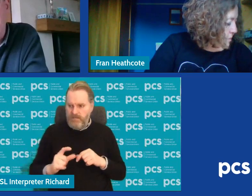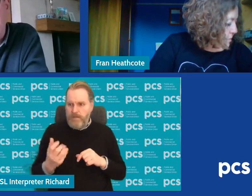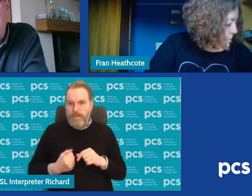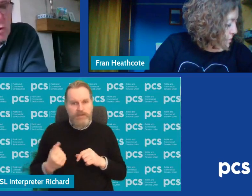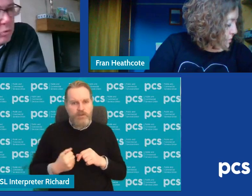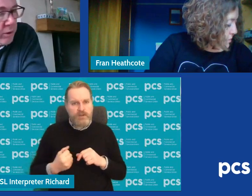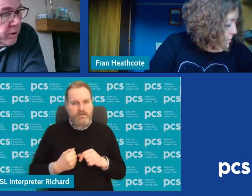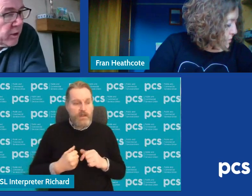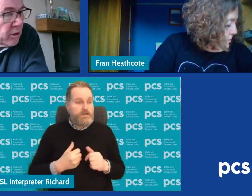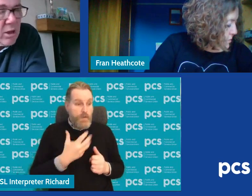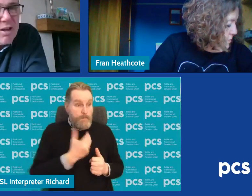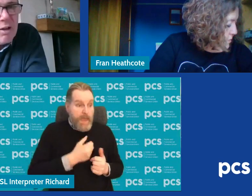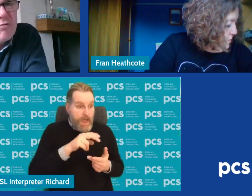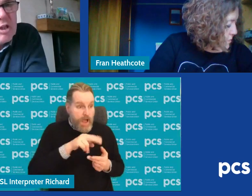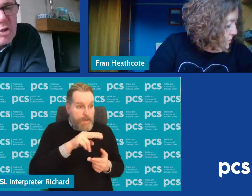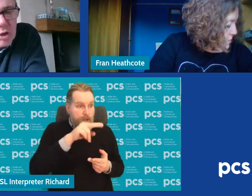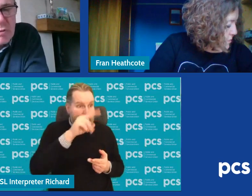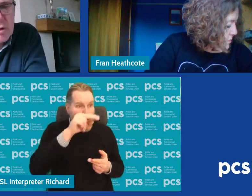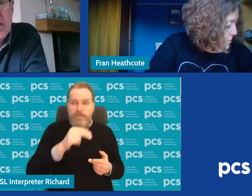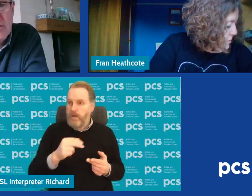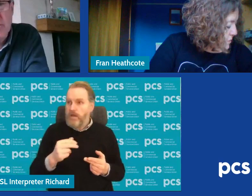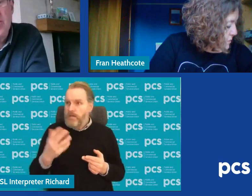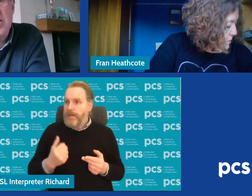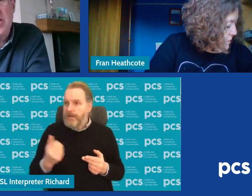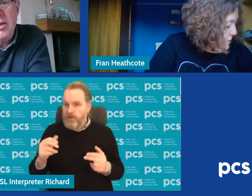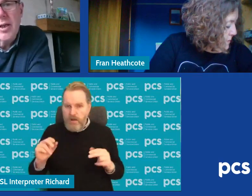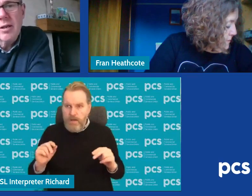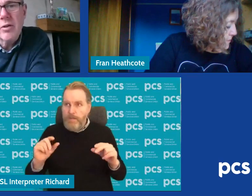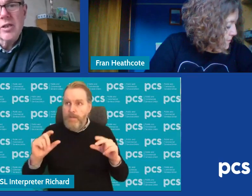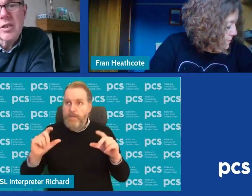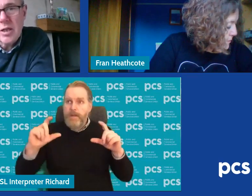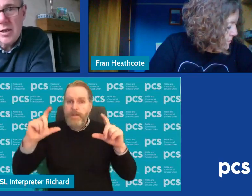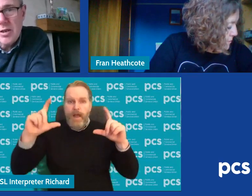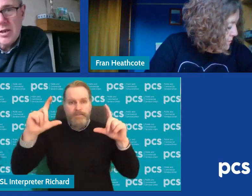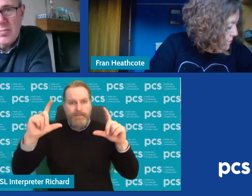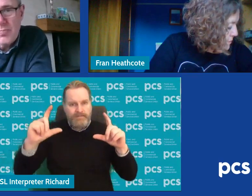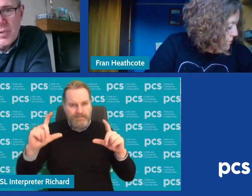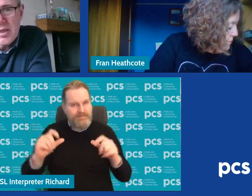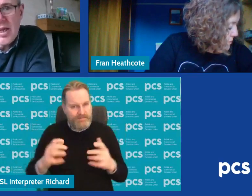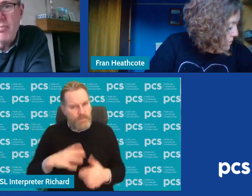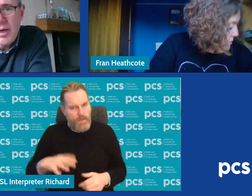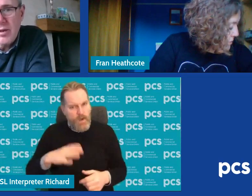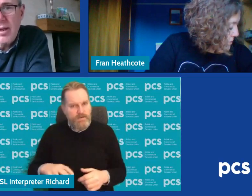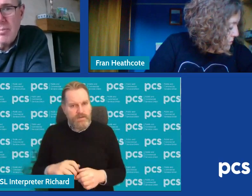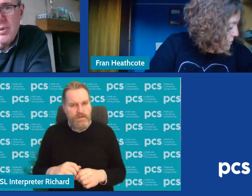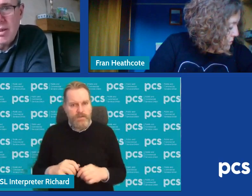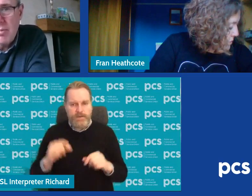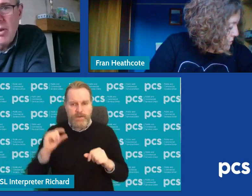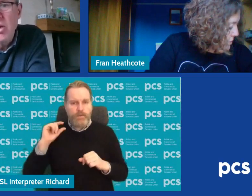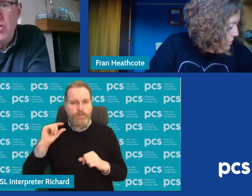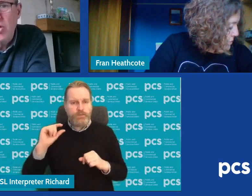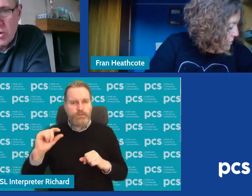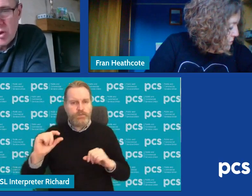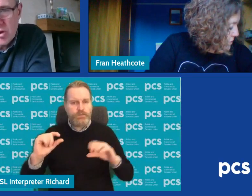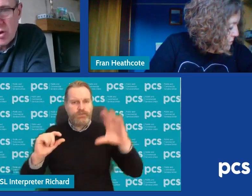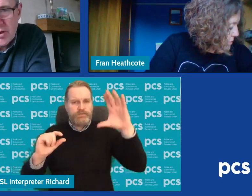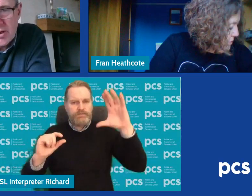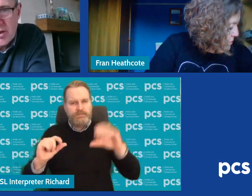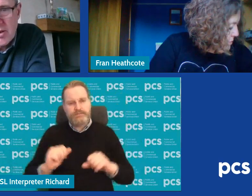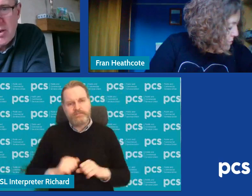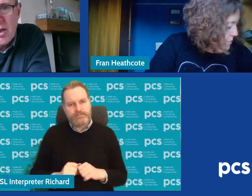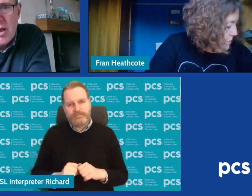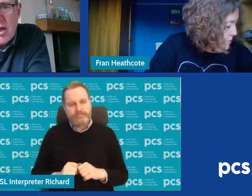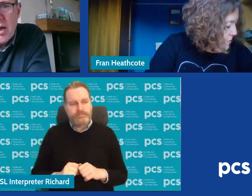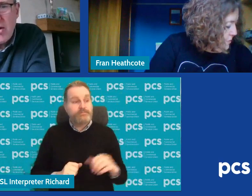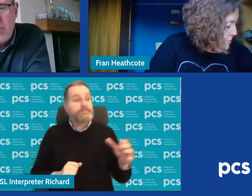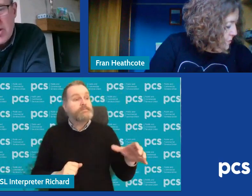and is moving forward. A feature of what the government has done in other sectors is they have made the lump sum